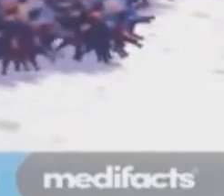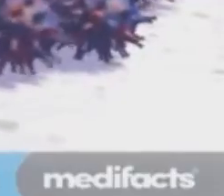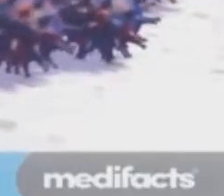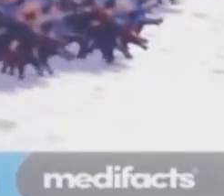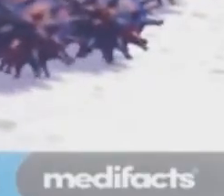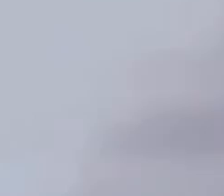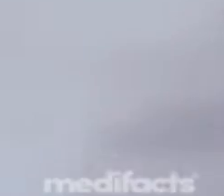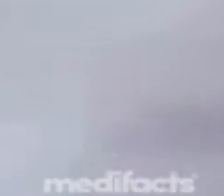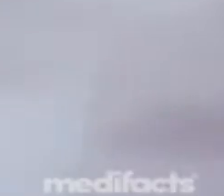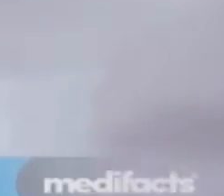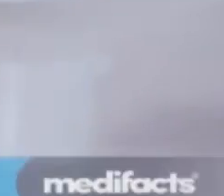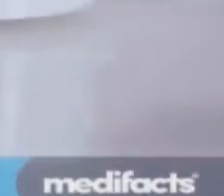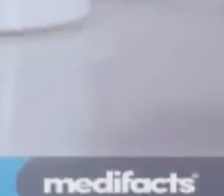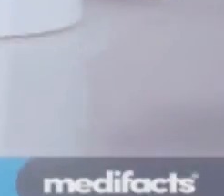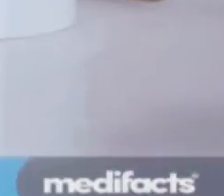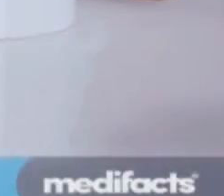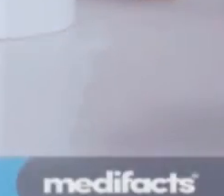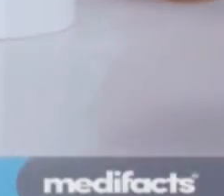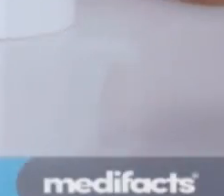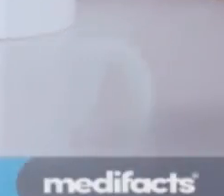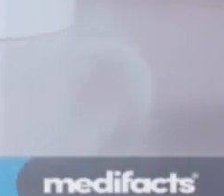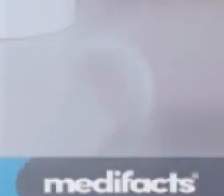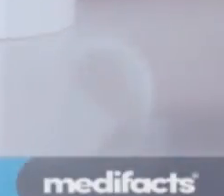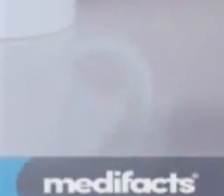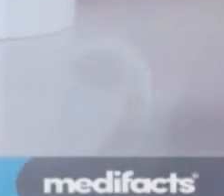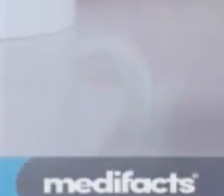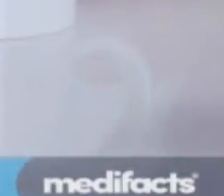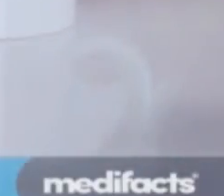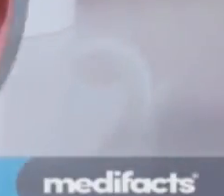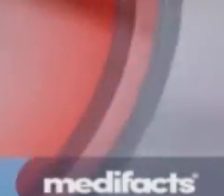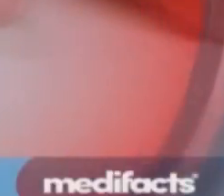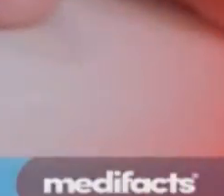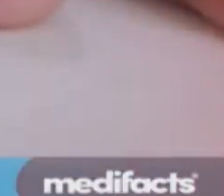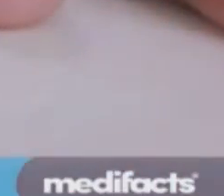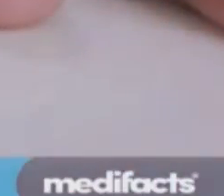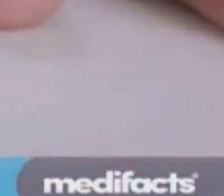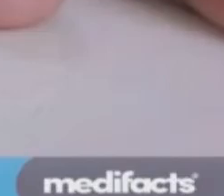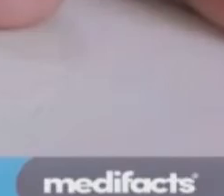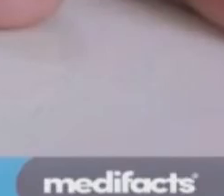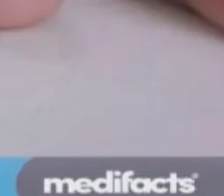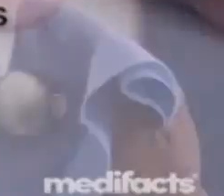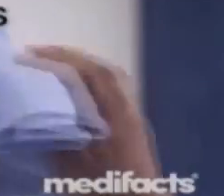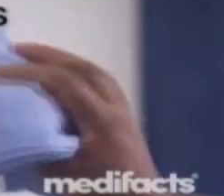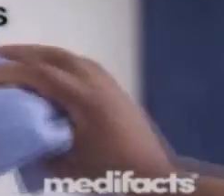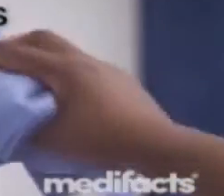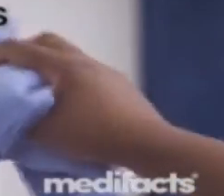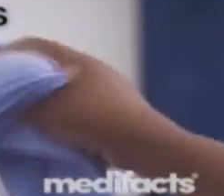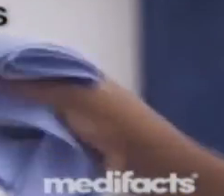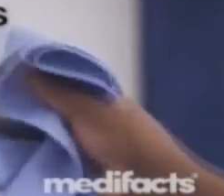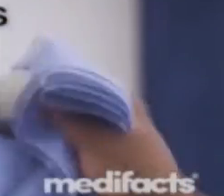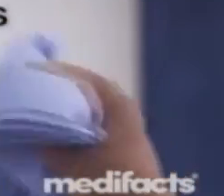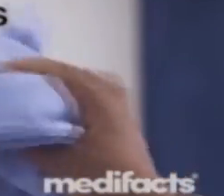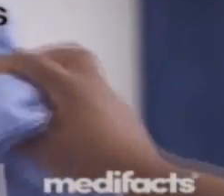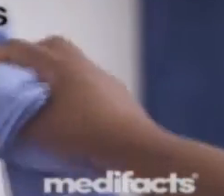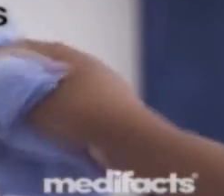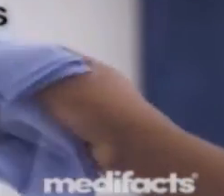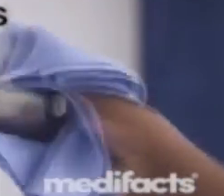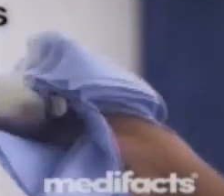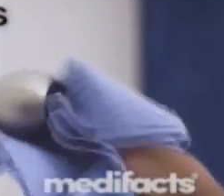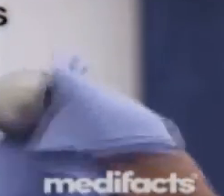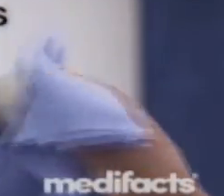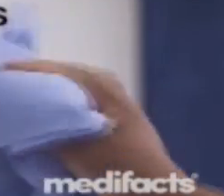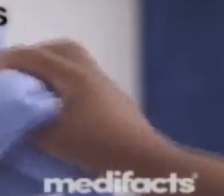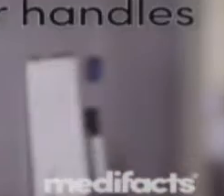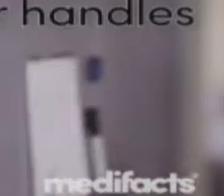to 9 days. Touching infected surfaces is one of the ways in which germs spread. Regularly disinfect your